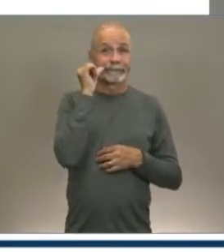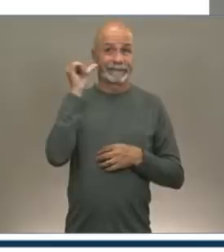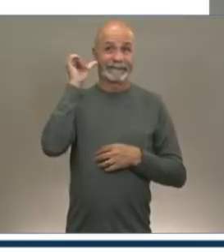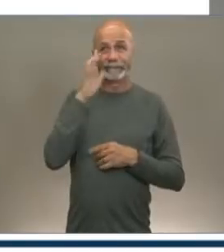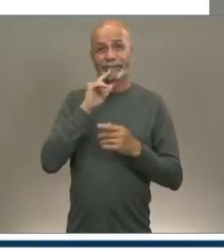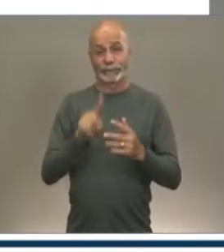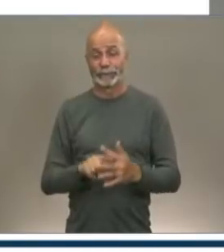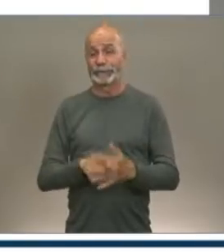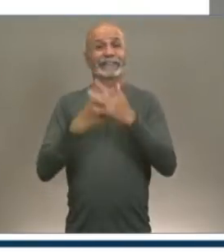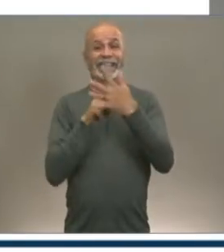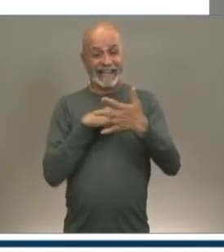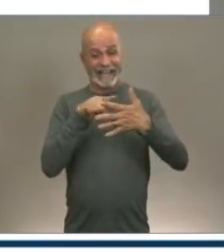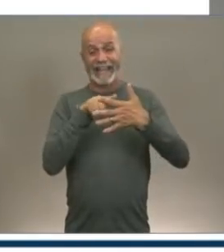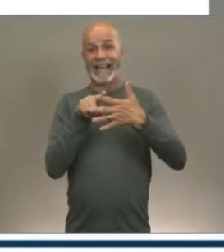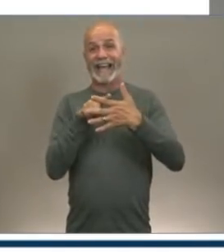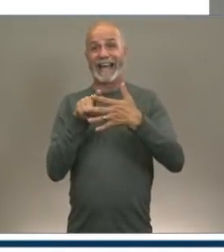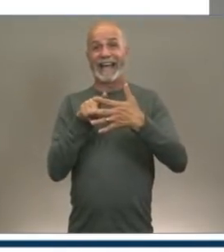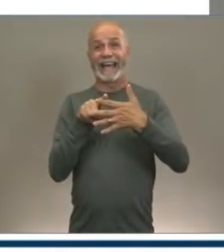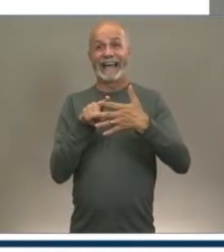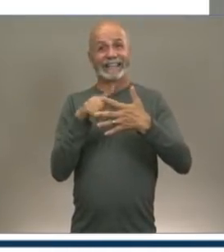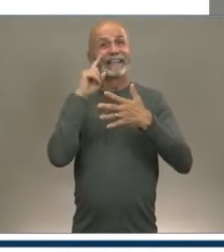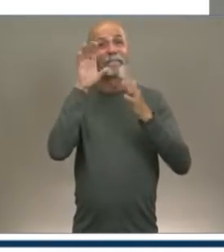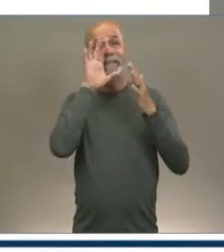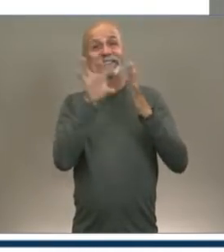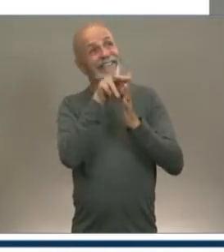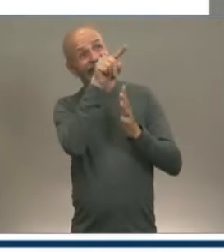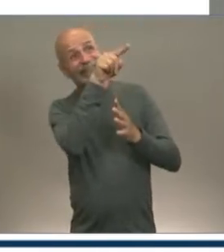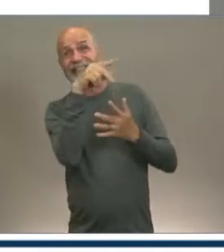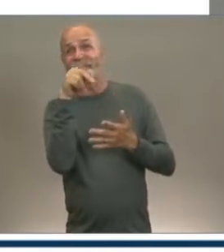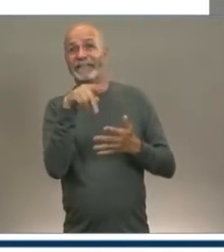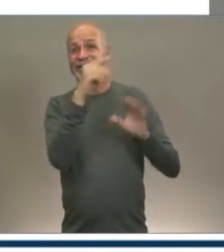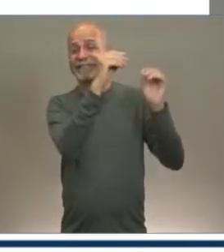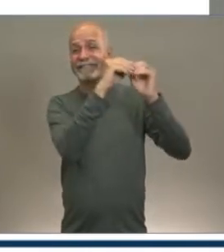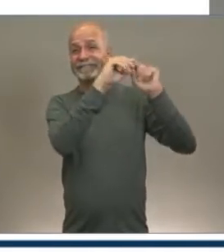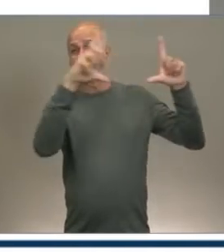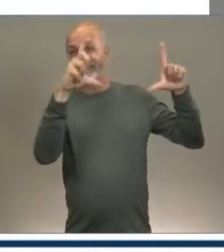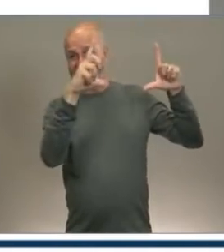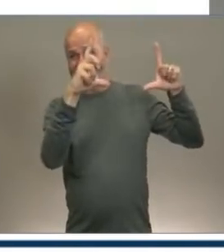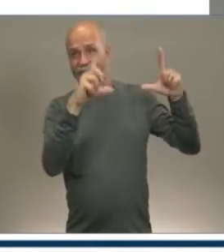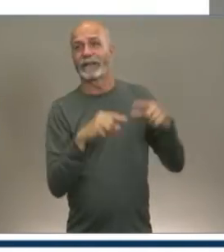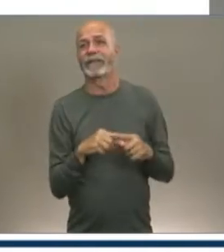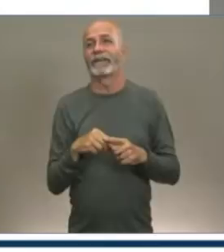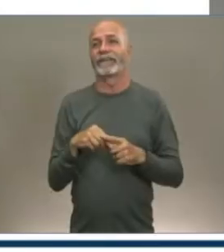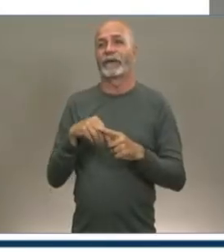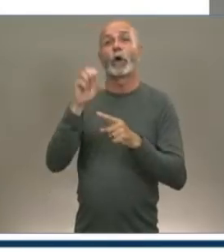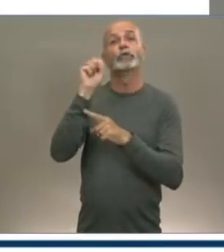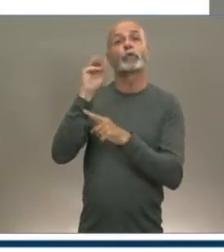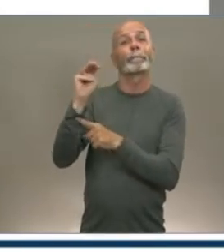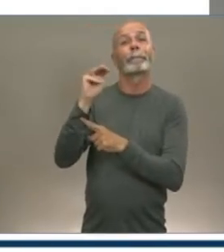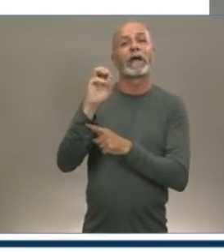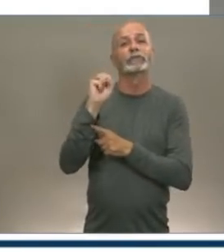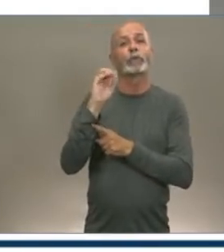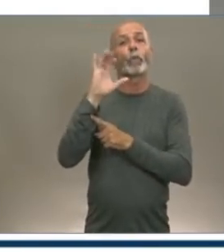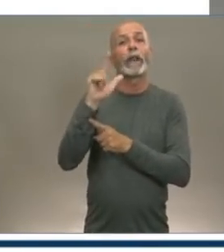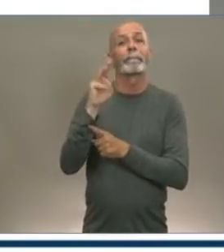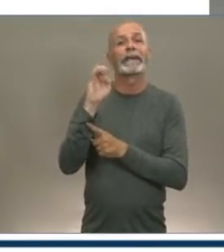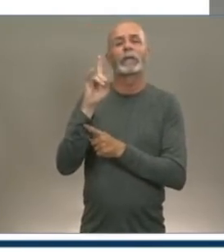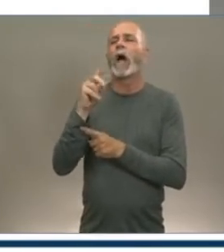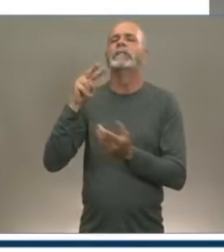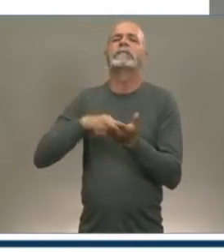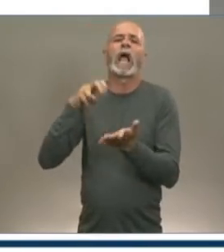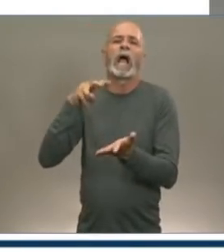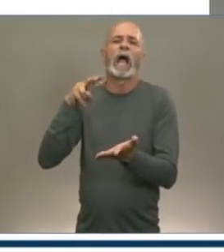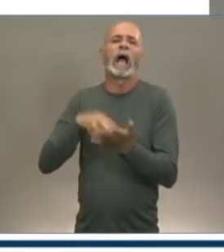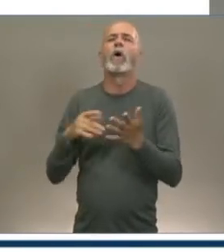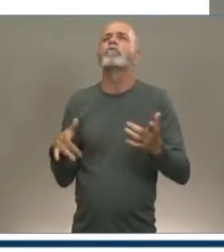as you saw some of the pictures, and social media is telling us that people were happy to return to things like indoor dining and the gym, and